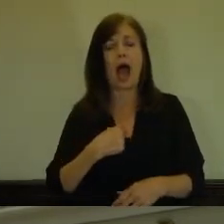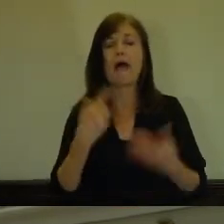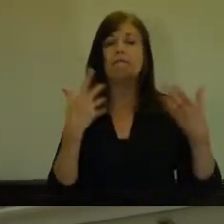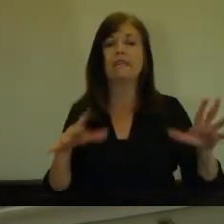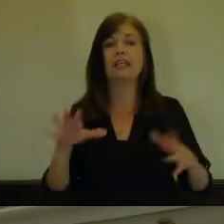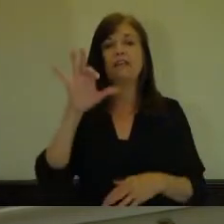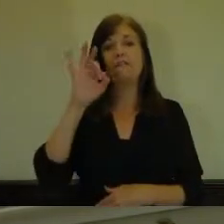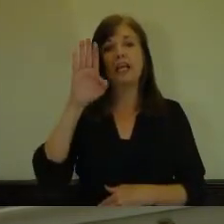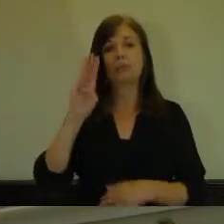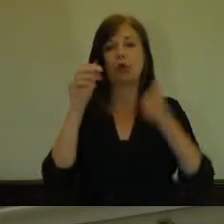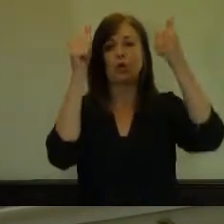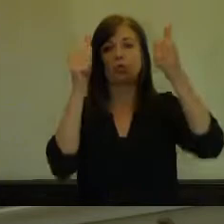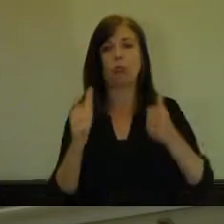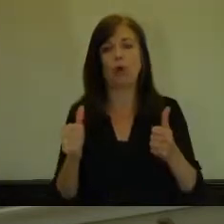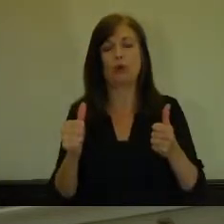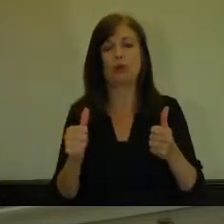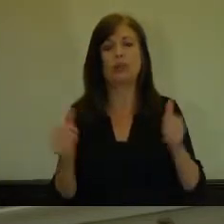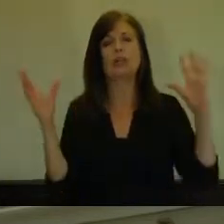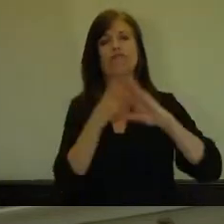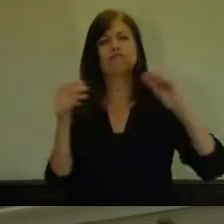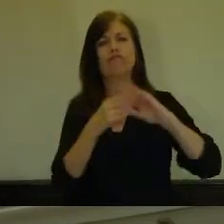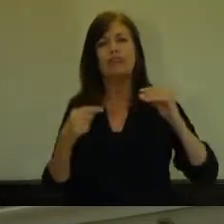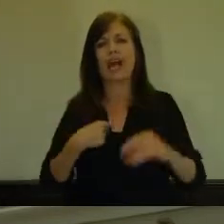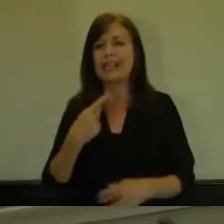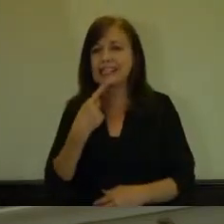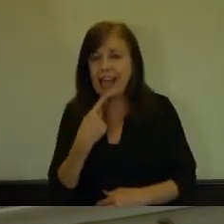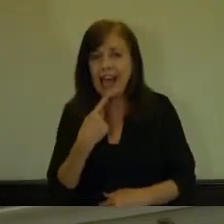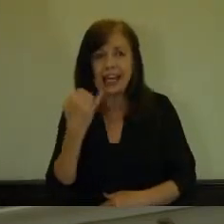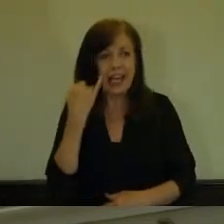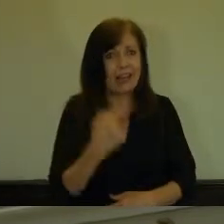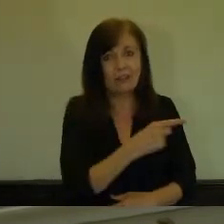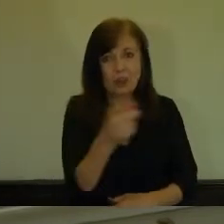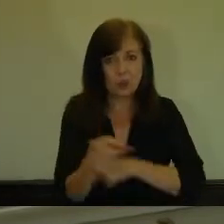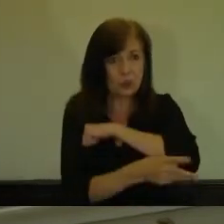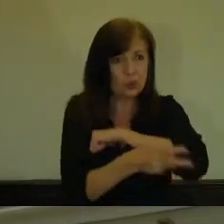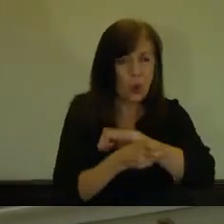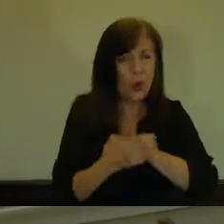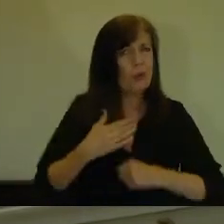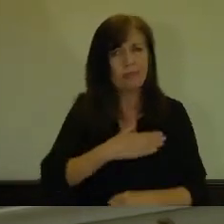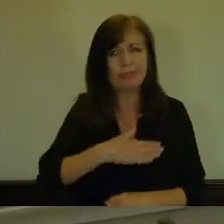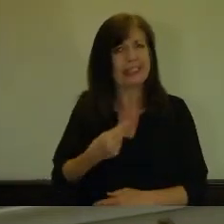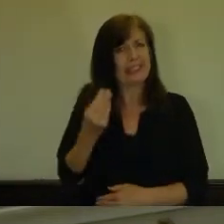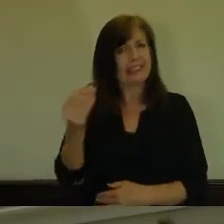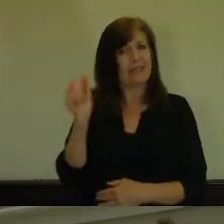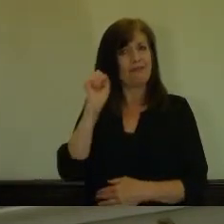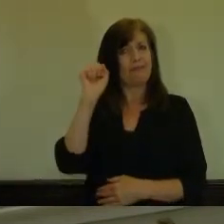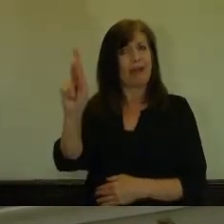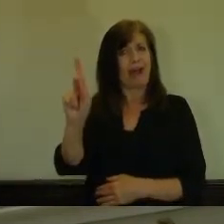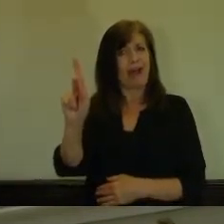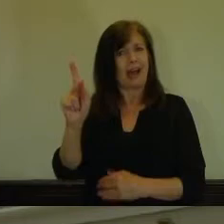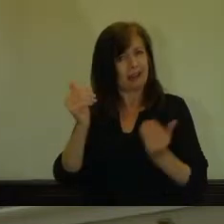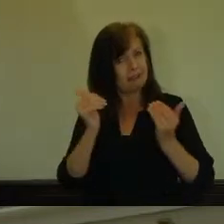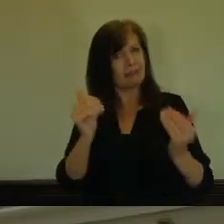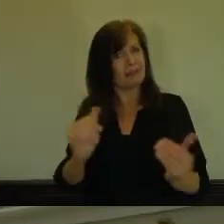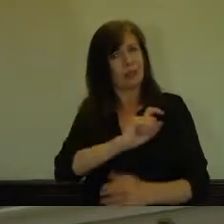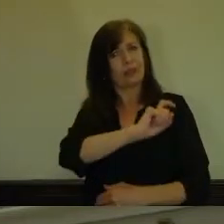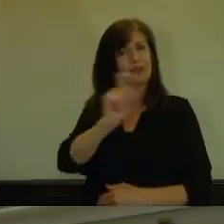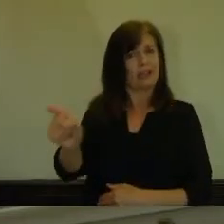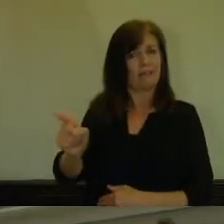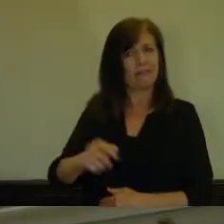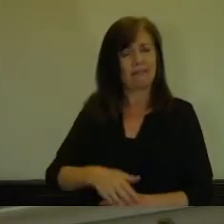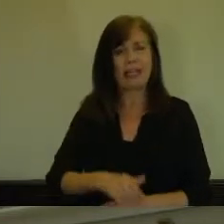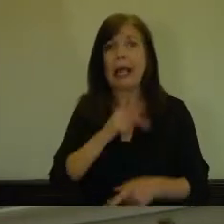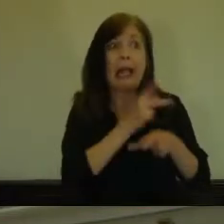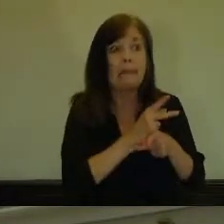Facebook post, asking those who looted the items to return them. Return them back to the past. And